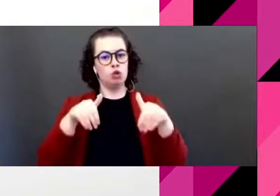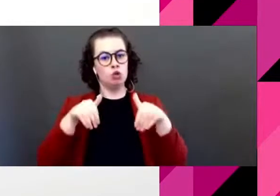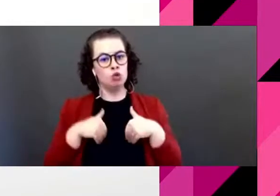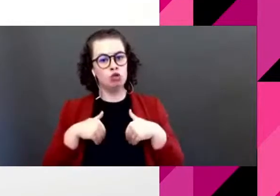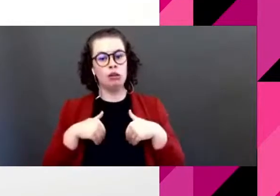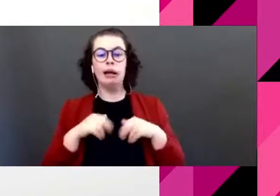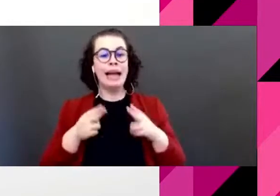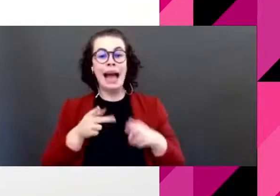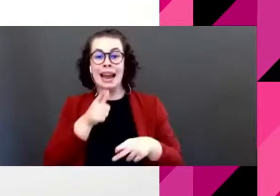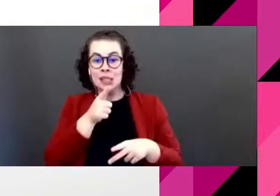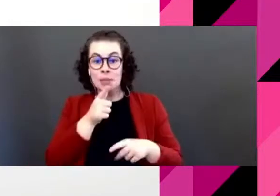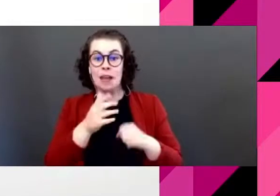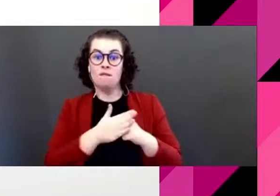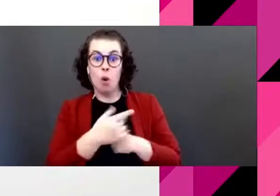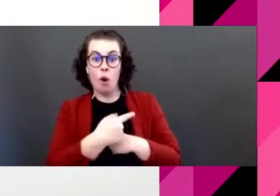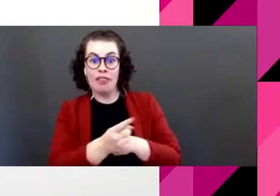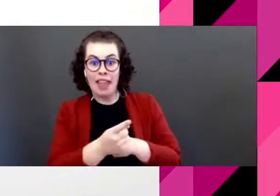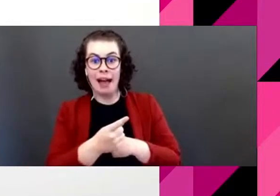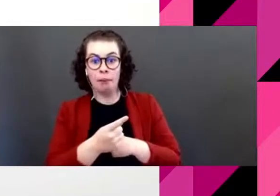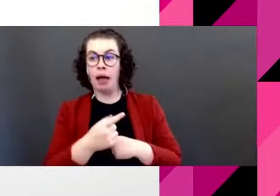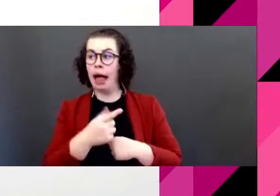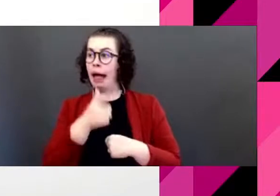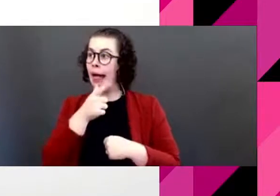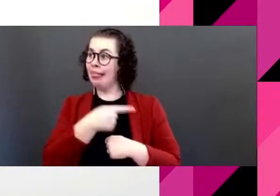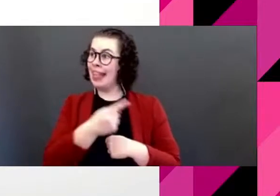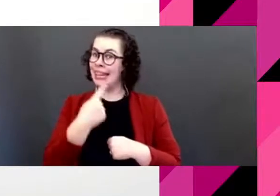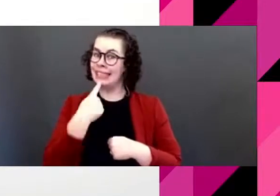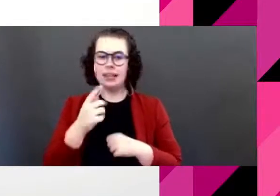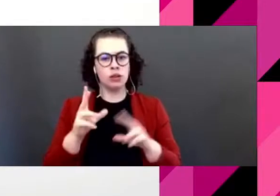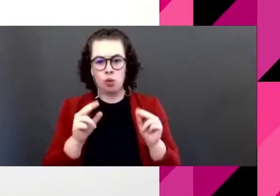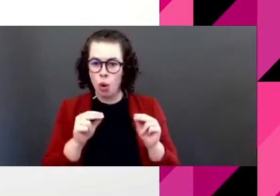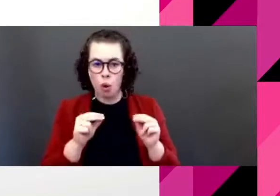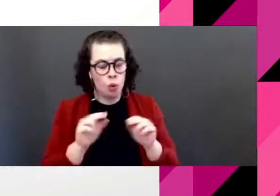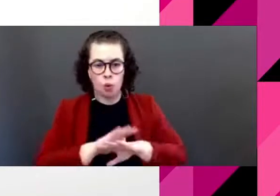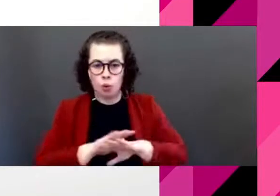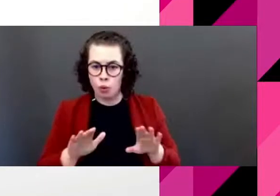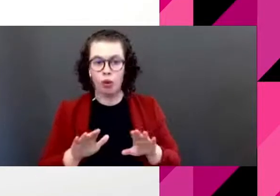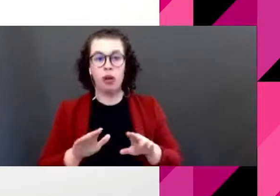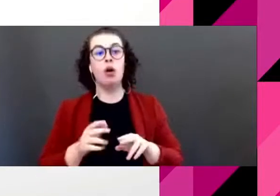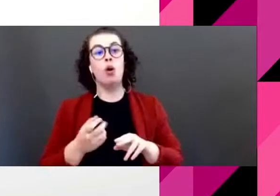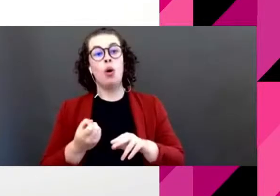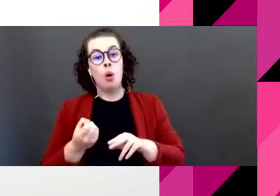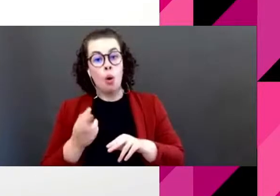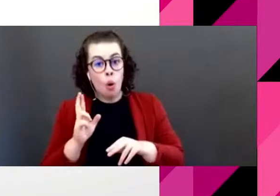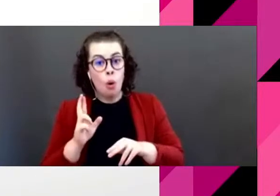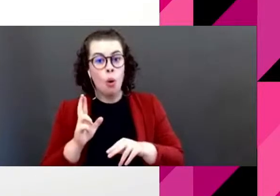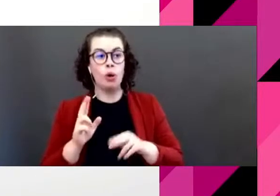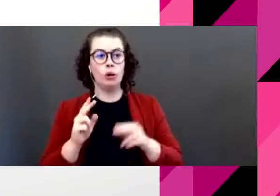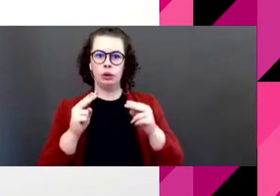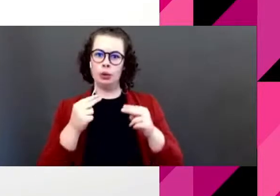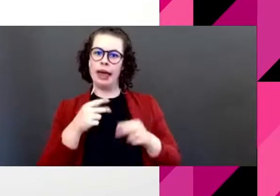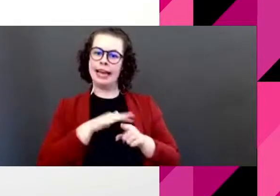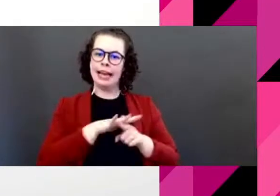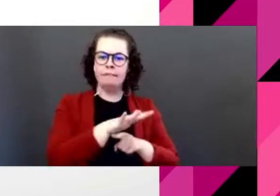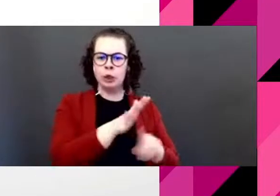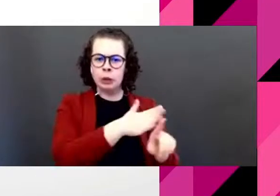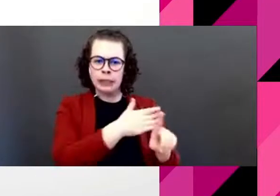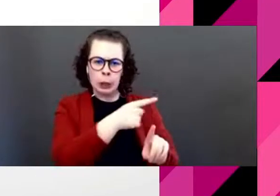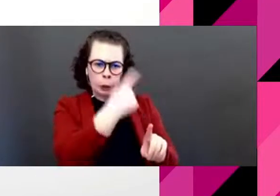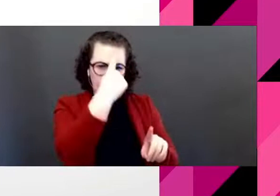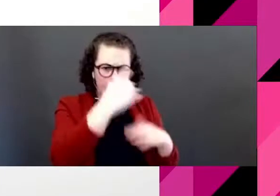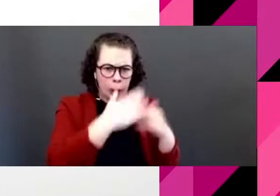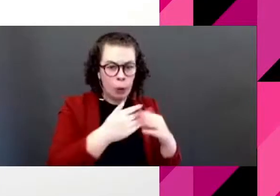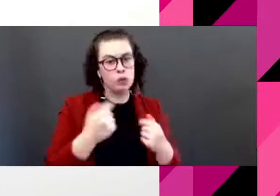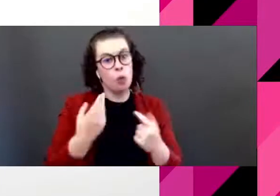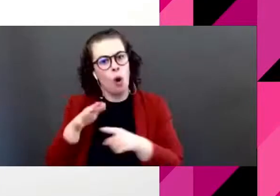on behalf of the judicial system, nor do they lead or influence decisions or our outcomes. We